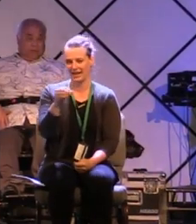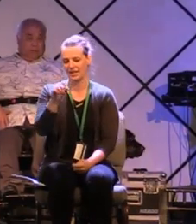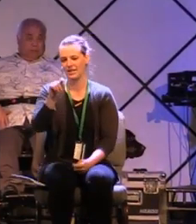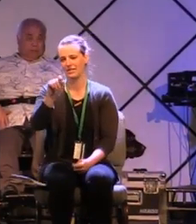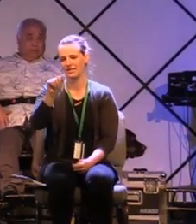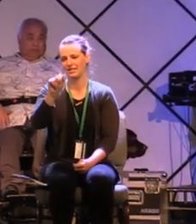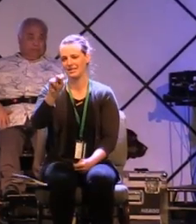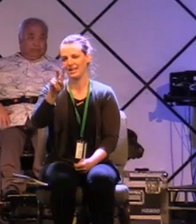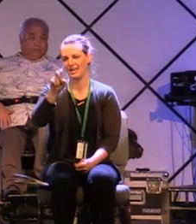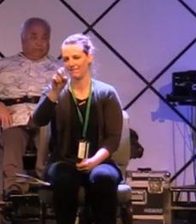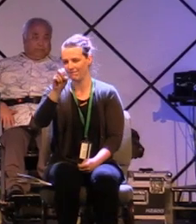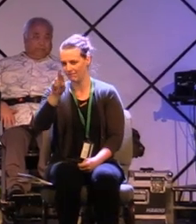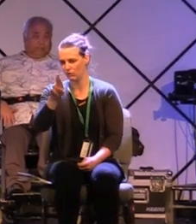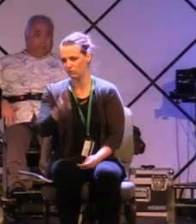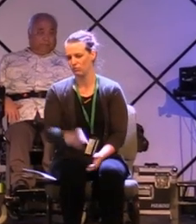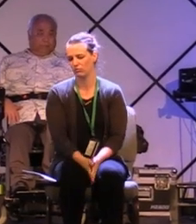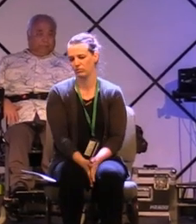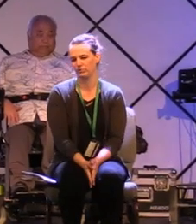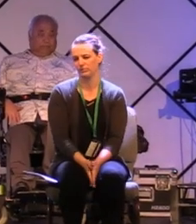All right.